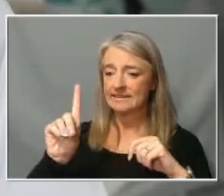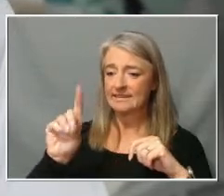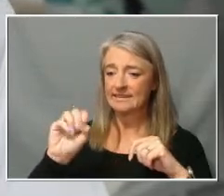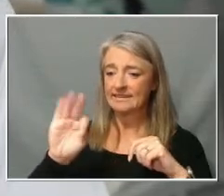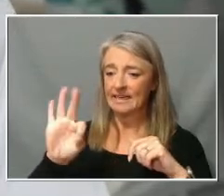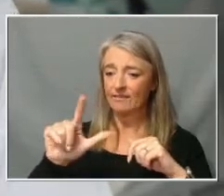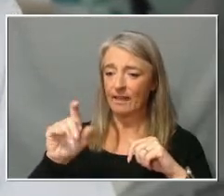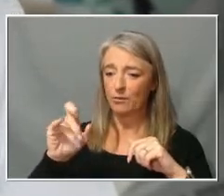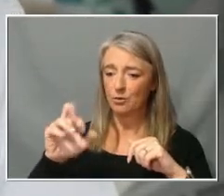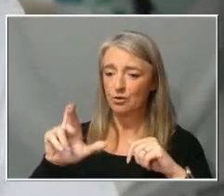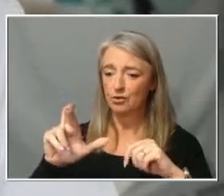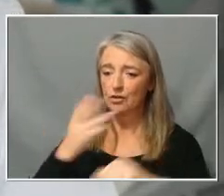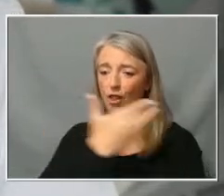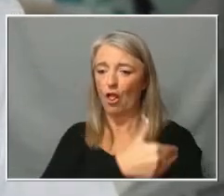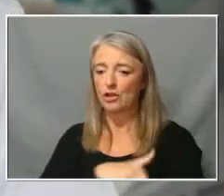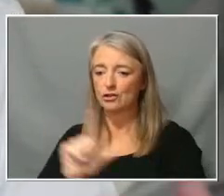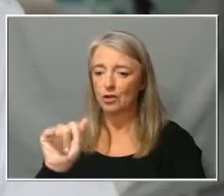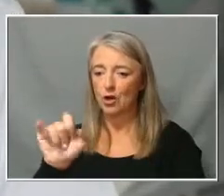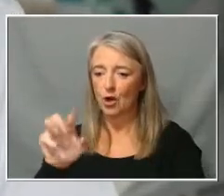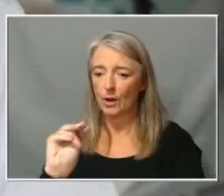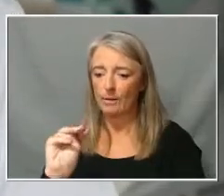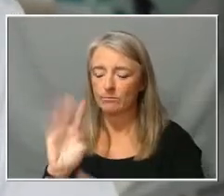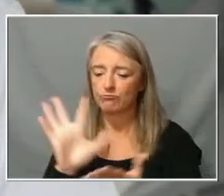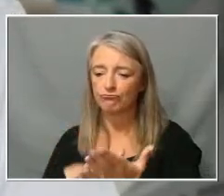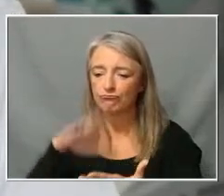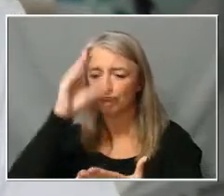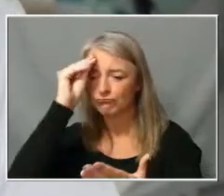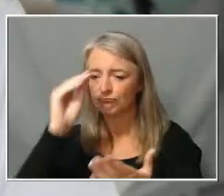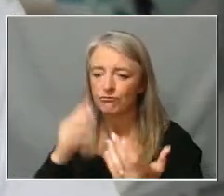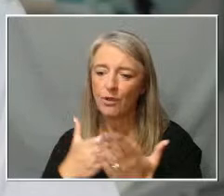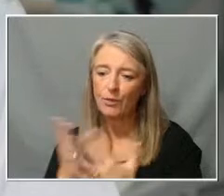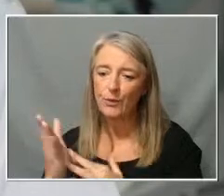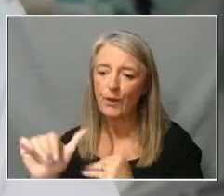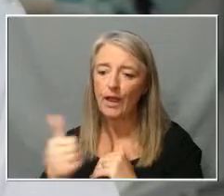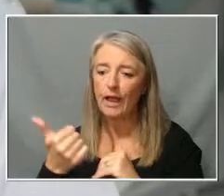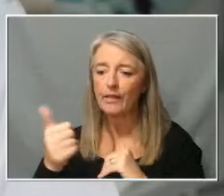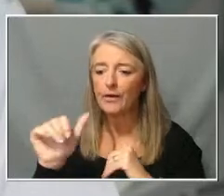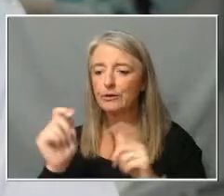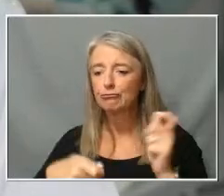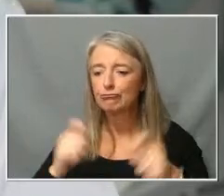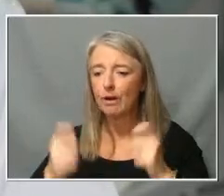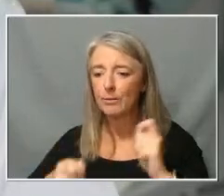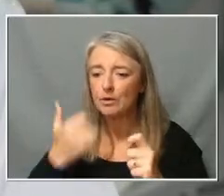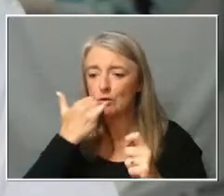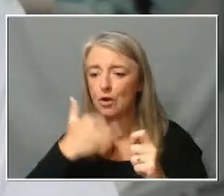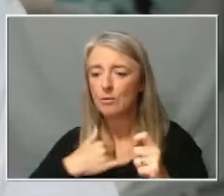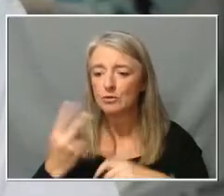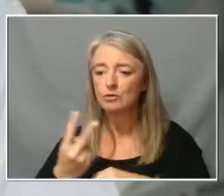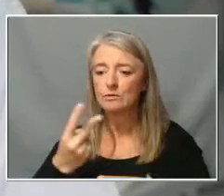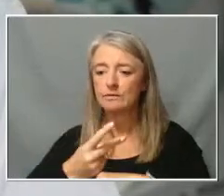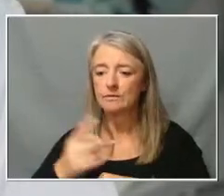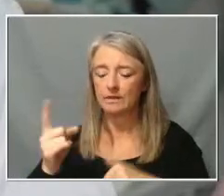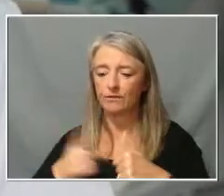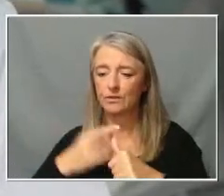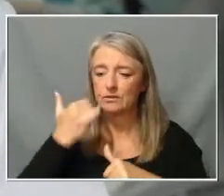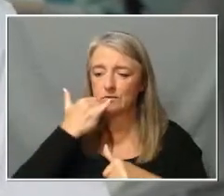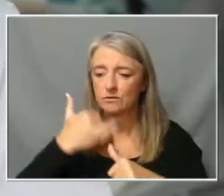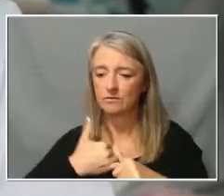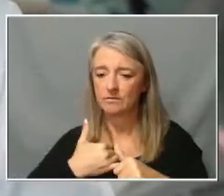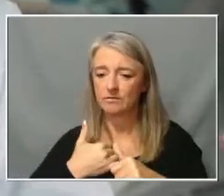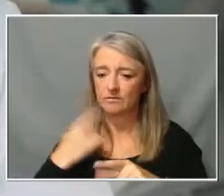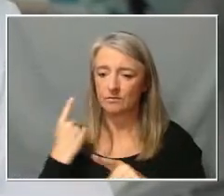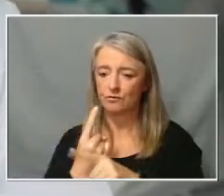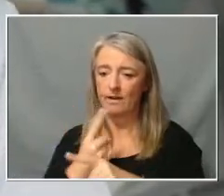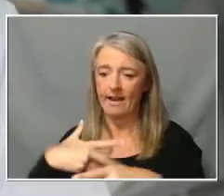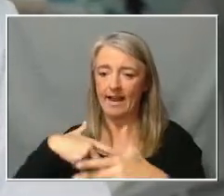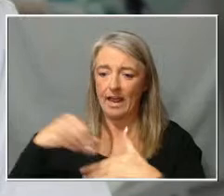Yeah. And so he's like, he learned there was this other amputee drummer, and so he called me 2 days. And the first day he called me, I was right out of surgery.